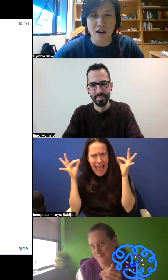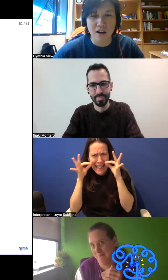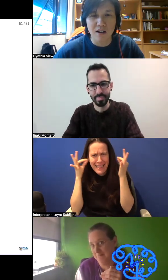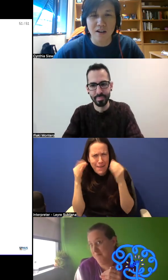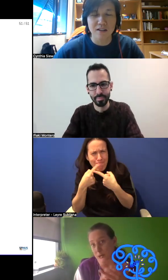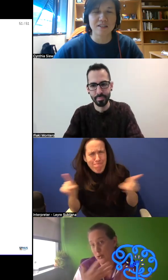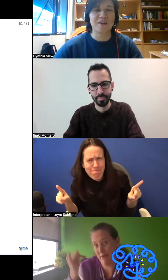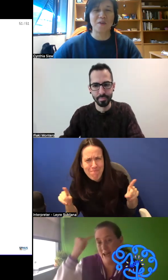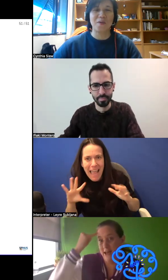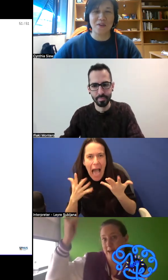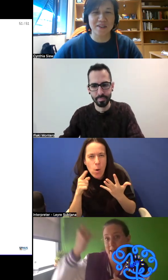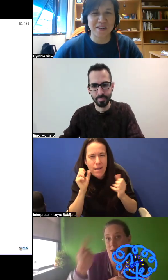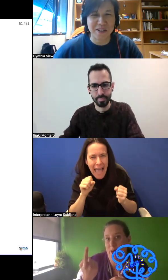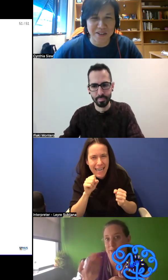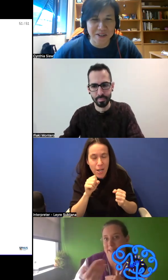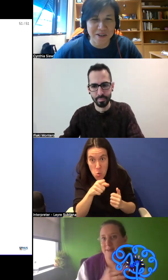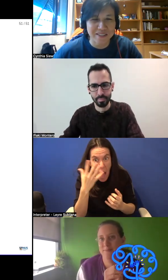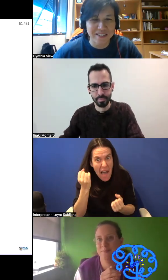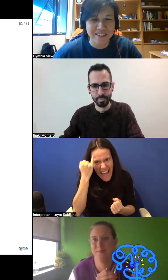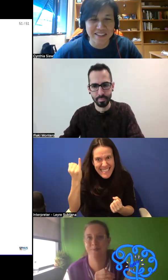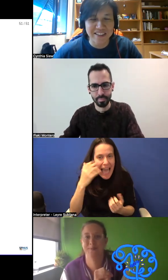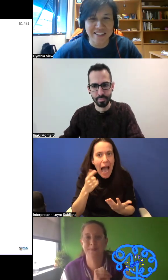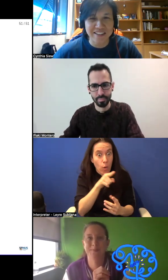signs? Do you have any idea about that?